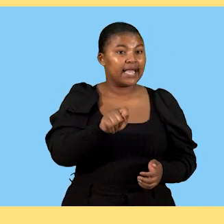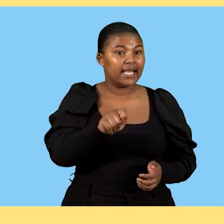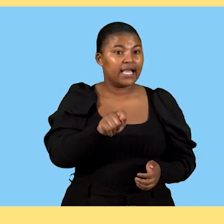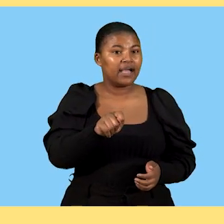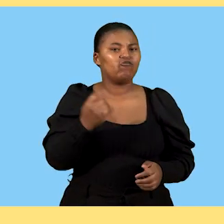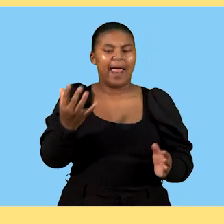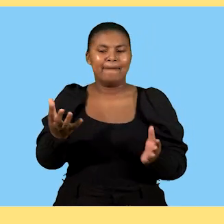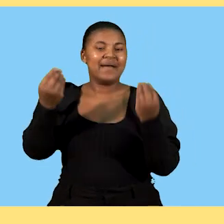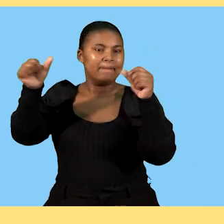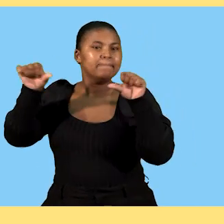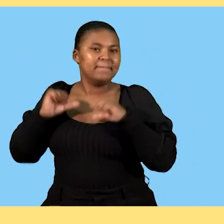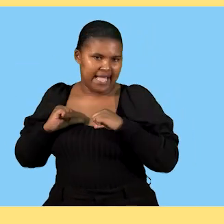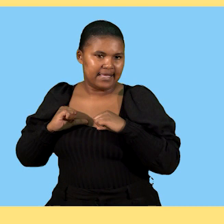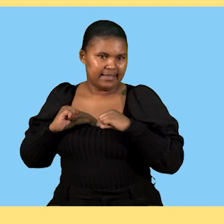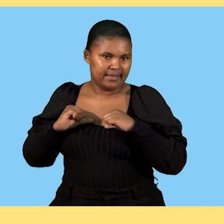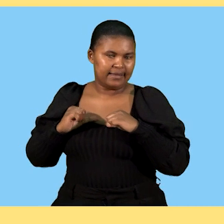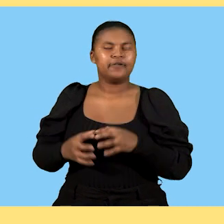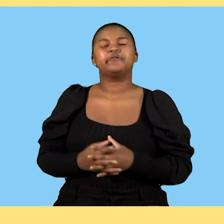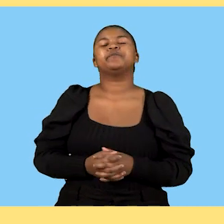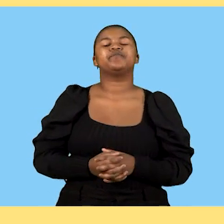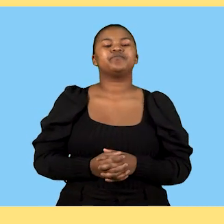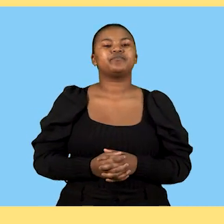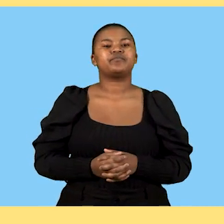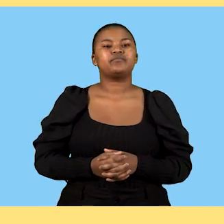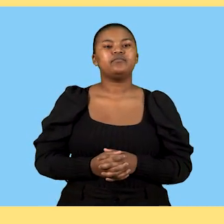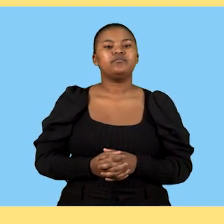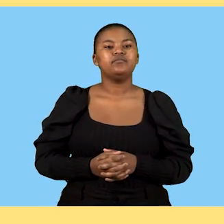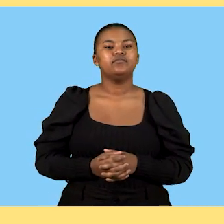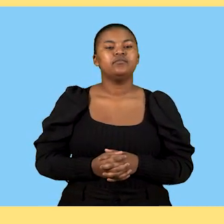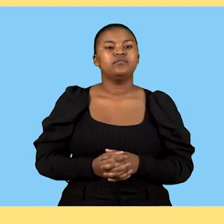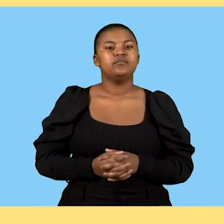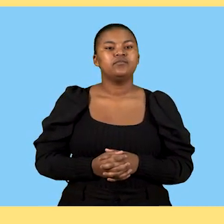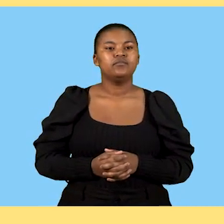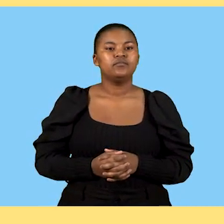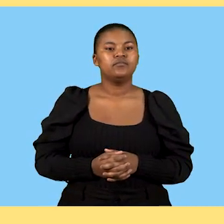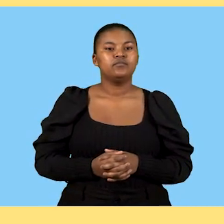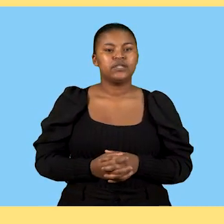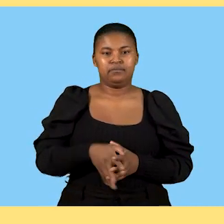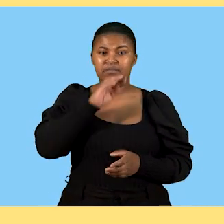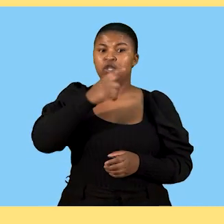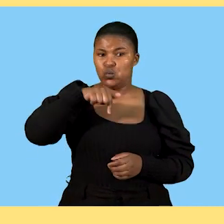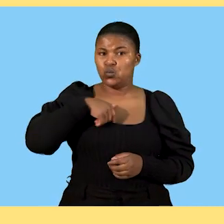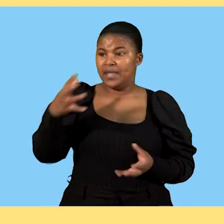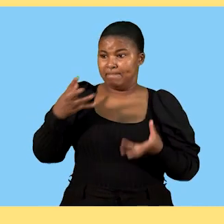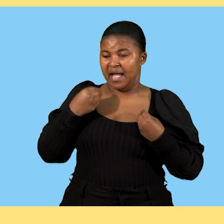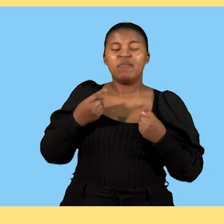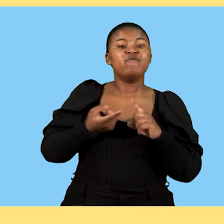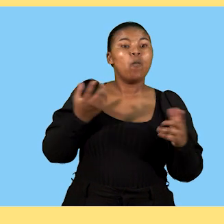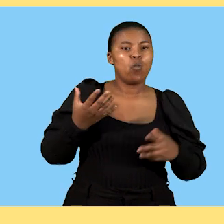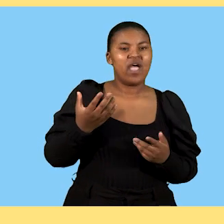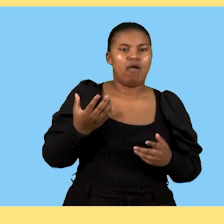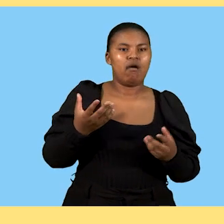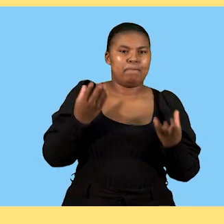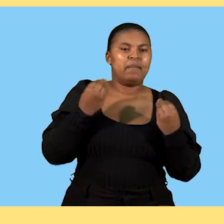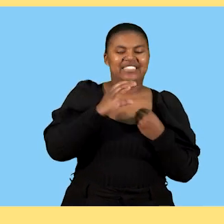debts recovered. Bad debts recovered. And this bad debts recovered, we have received it. So it's